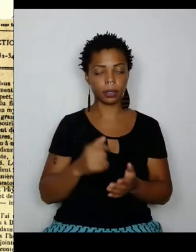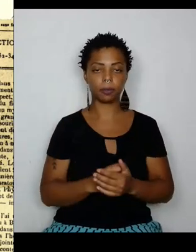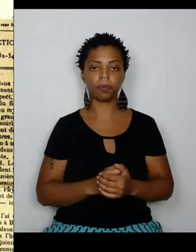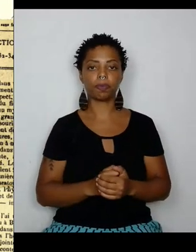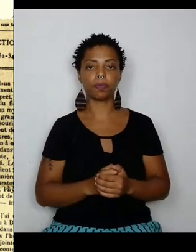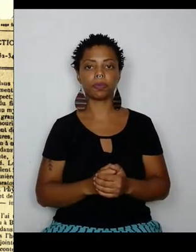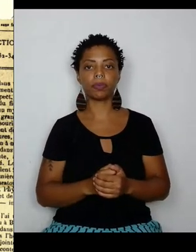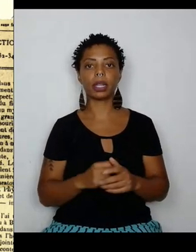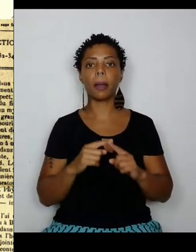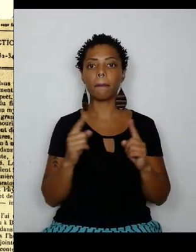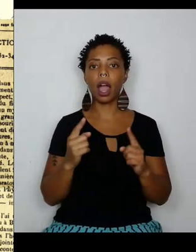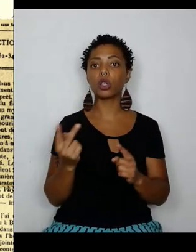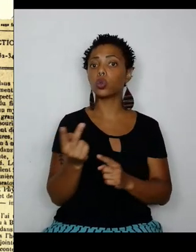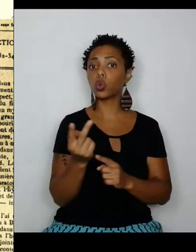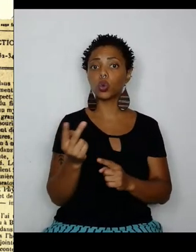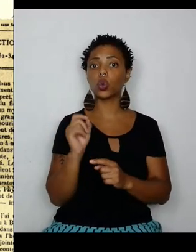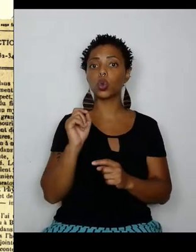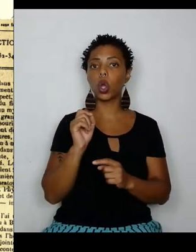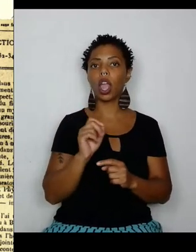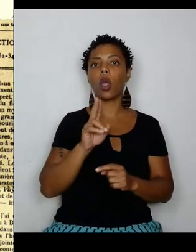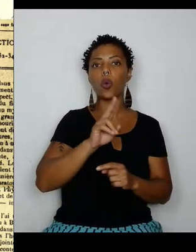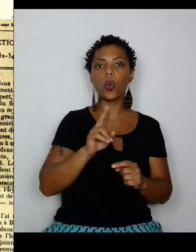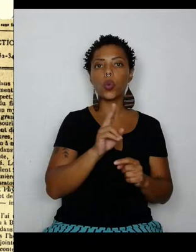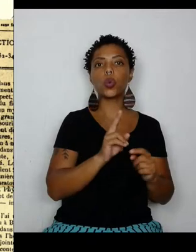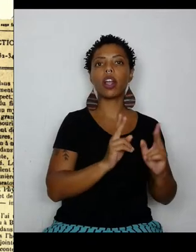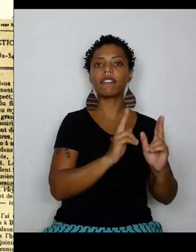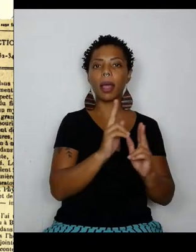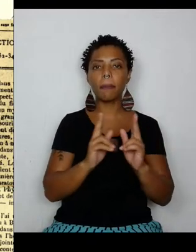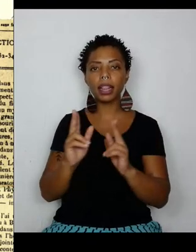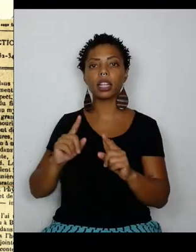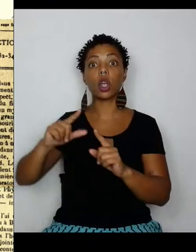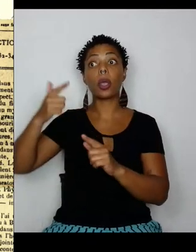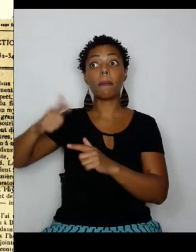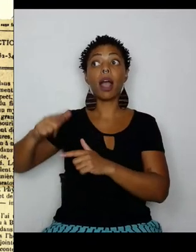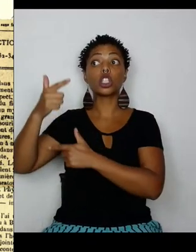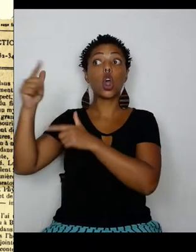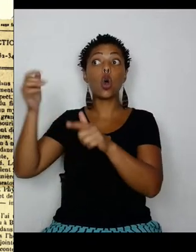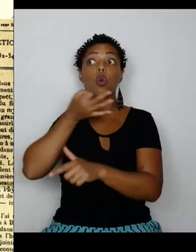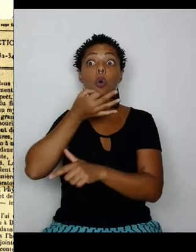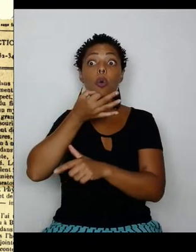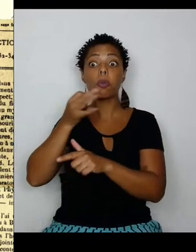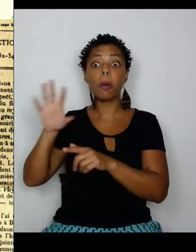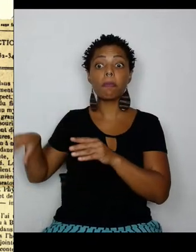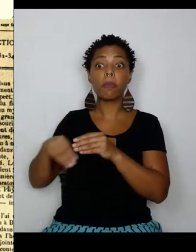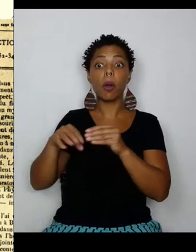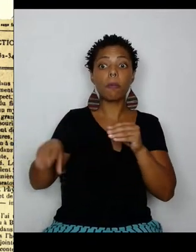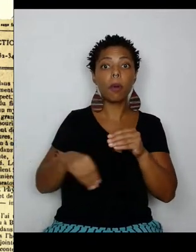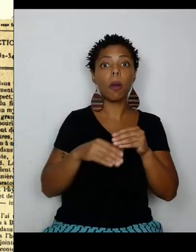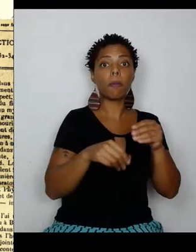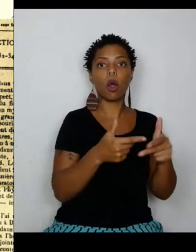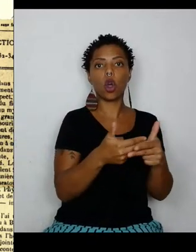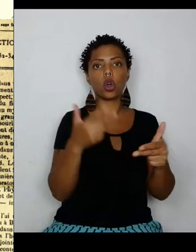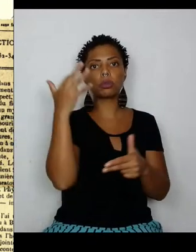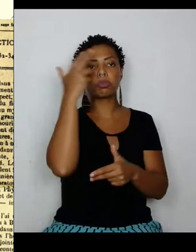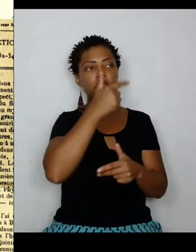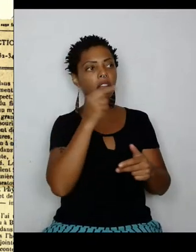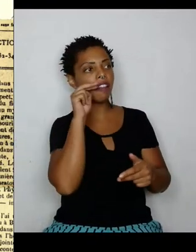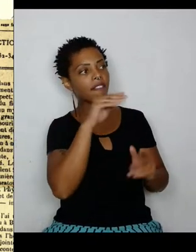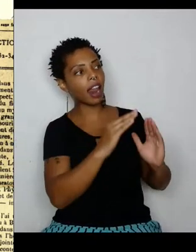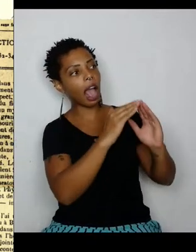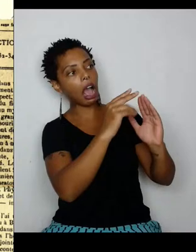and multiple voices beautiful things seen in your neighbor's house is made visible in the